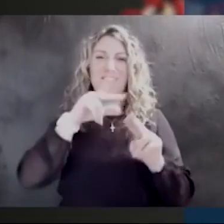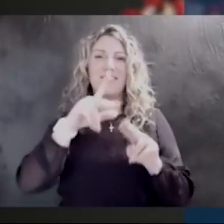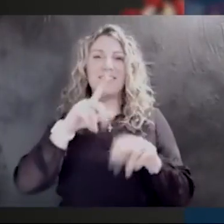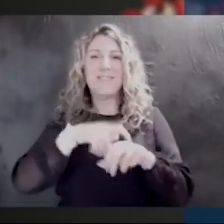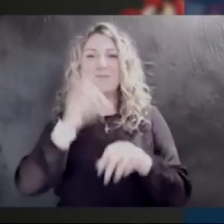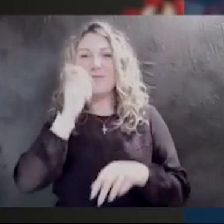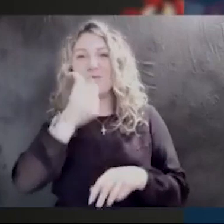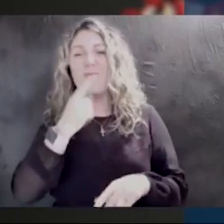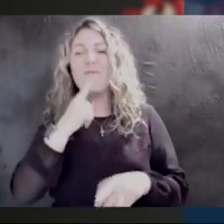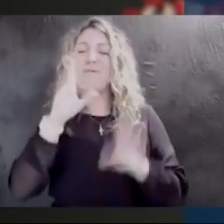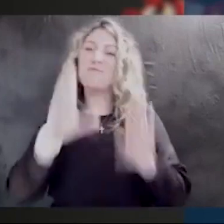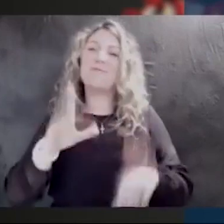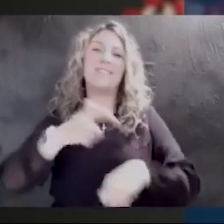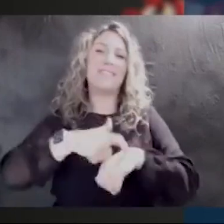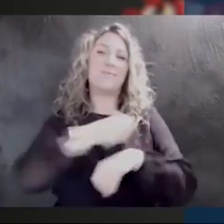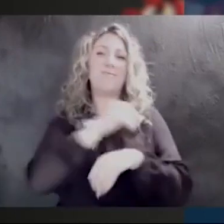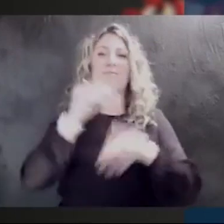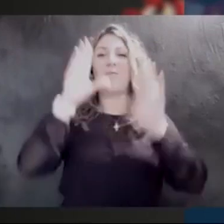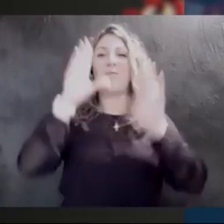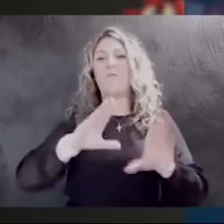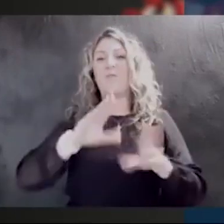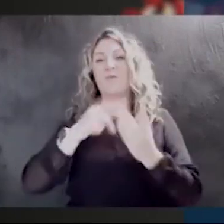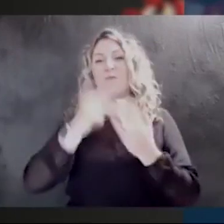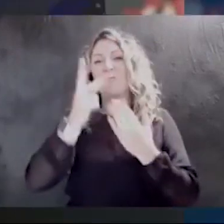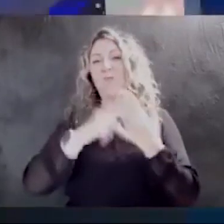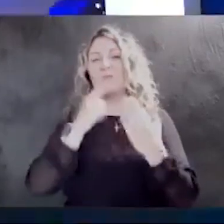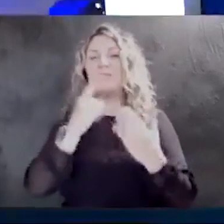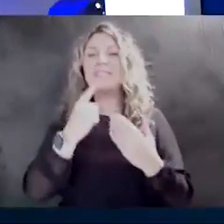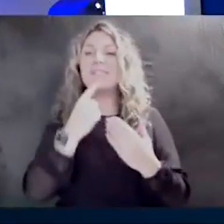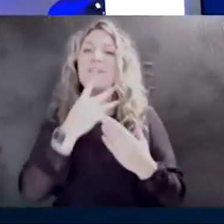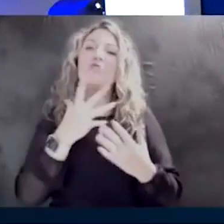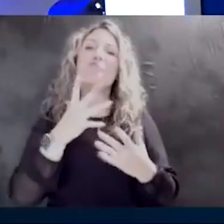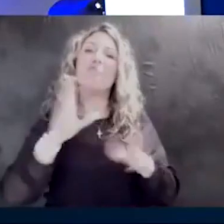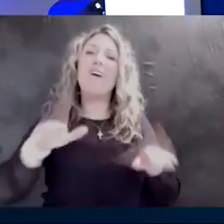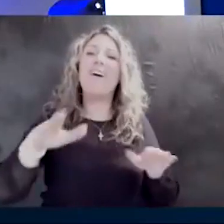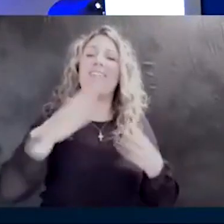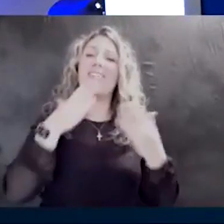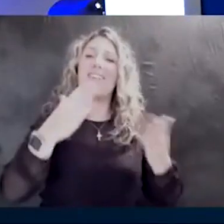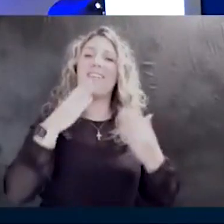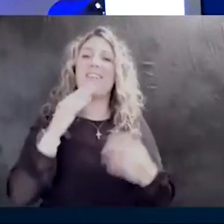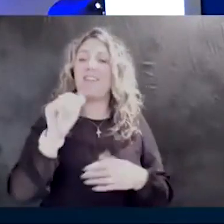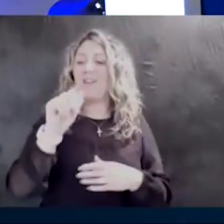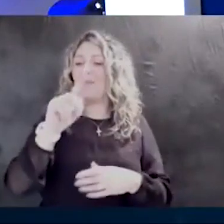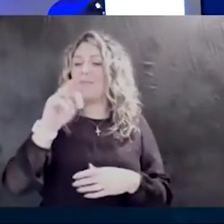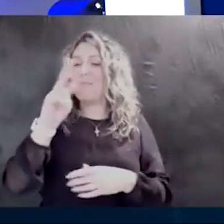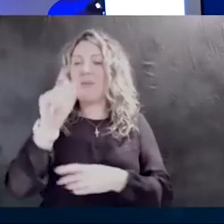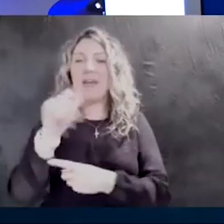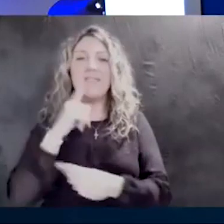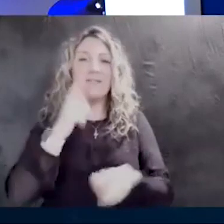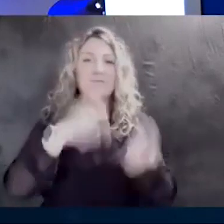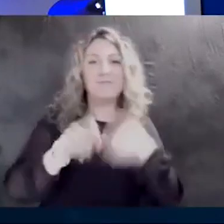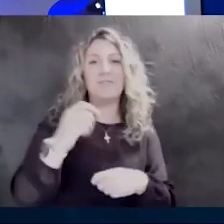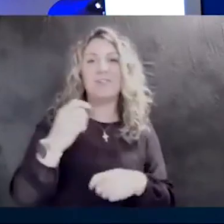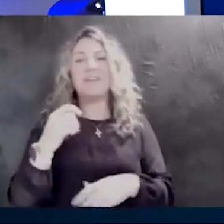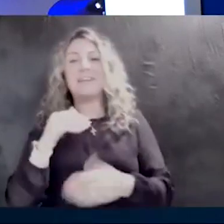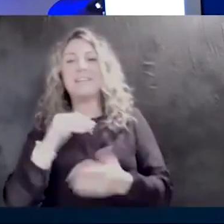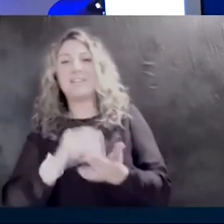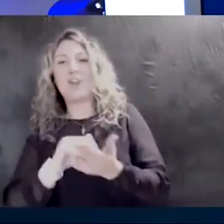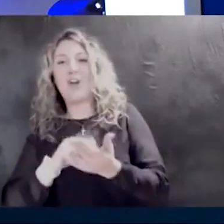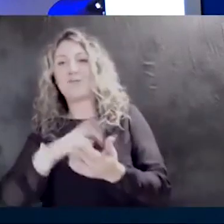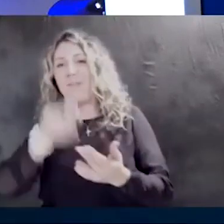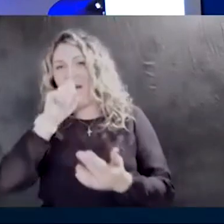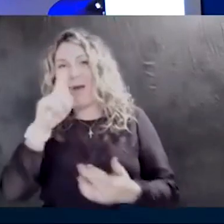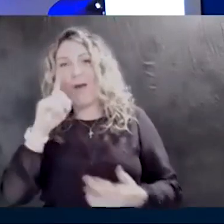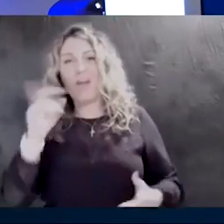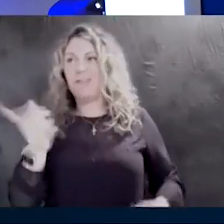we'll have a great program. I want to say a special shout-out to the panel, to Amanda, always sitting in, to Hawkeye, who's not here today. He's always here. He's like a fixture,